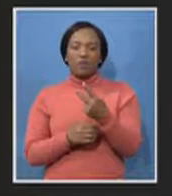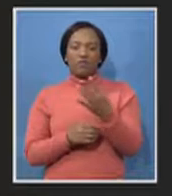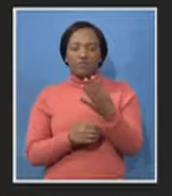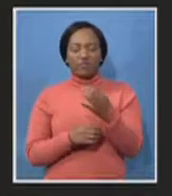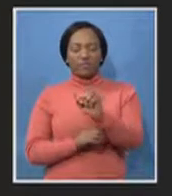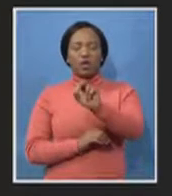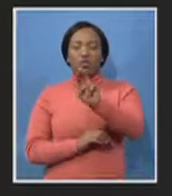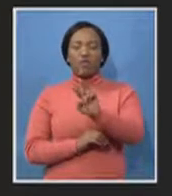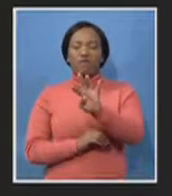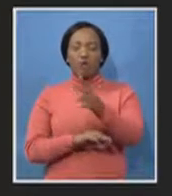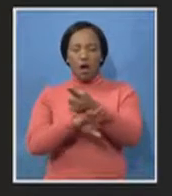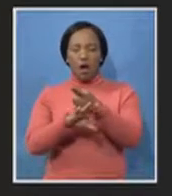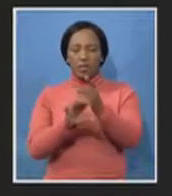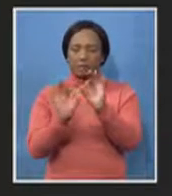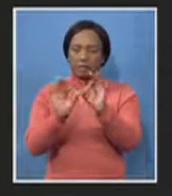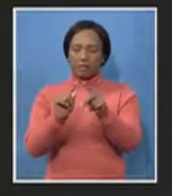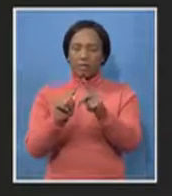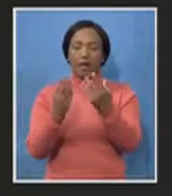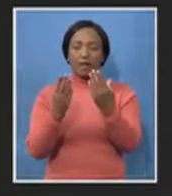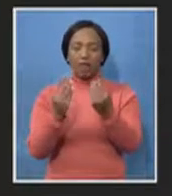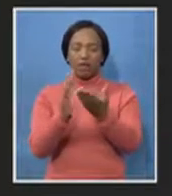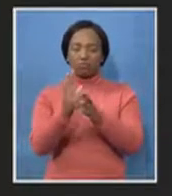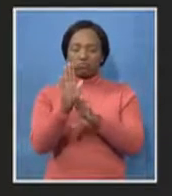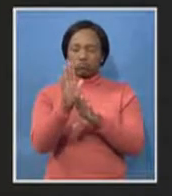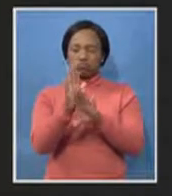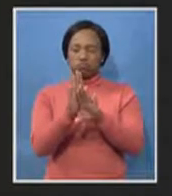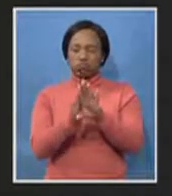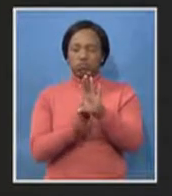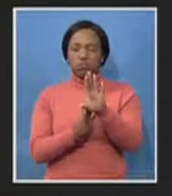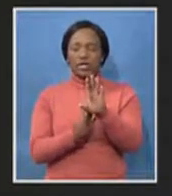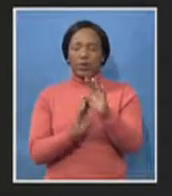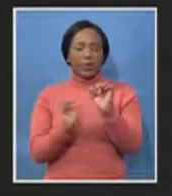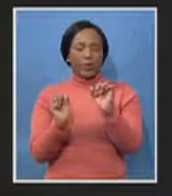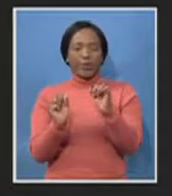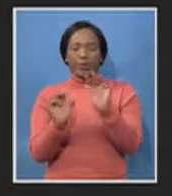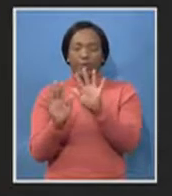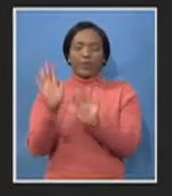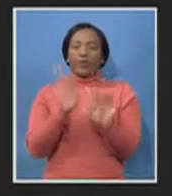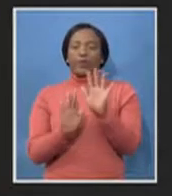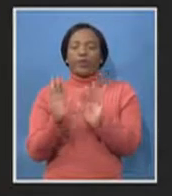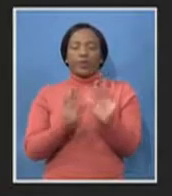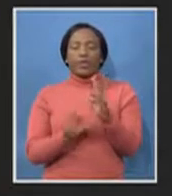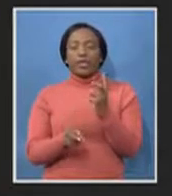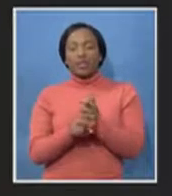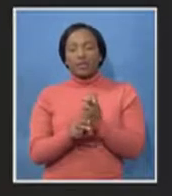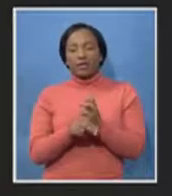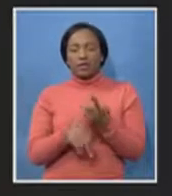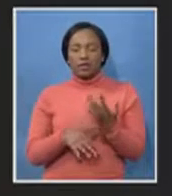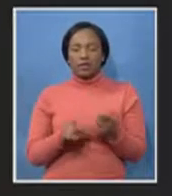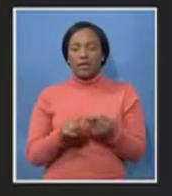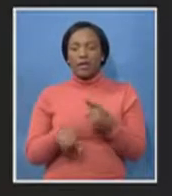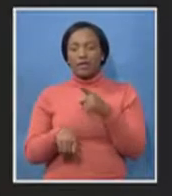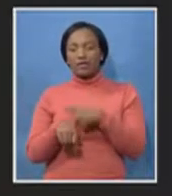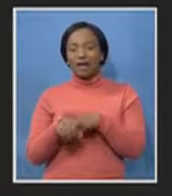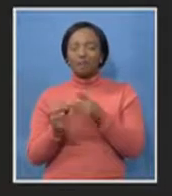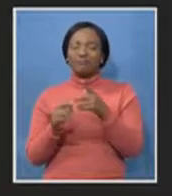ramp up, that gets much more difficult. So the turnaround times also vary a lot between provinces, between laboratories, and also